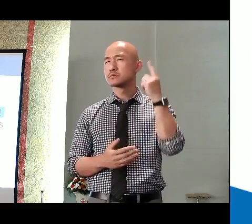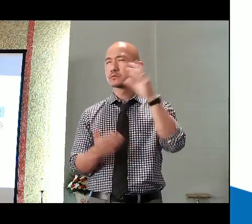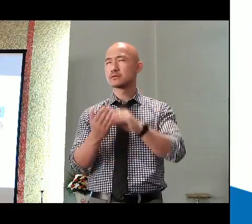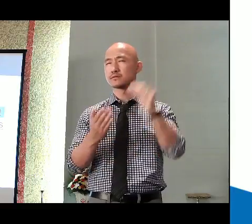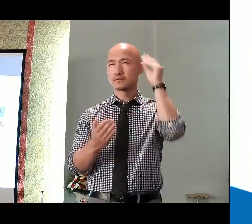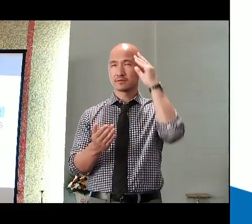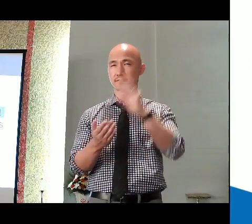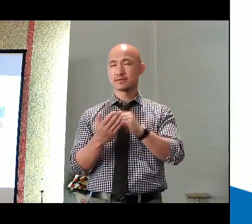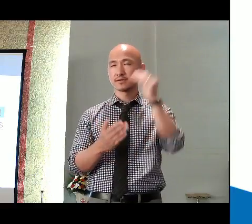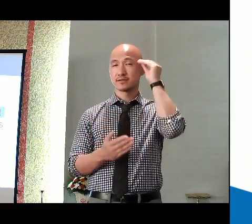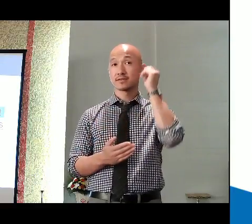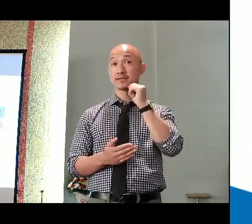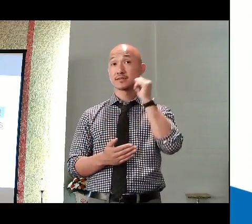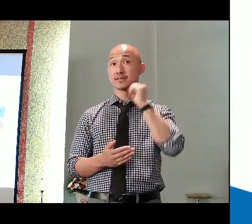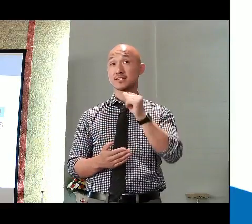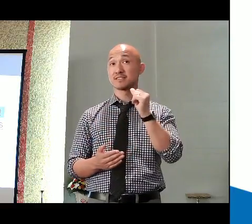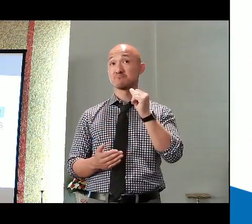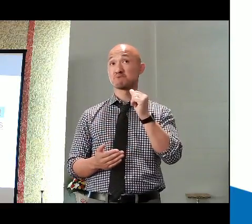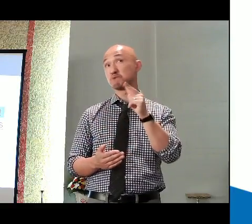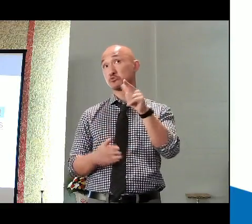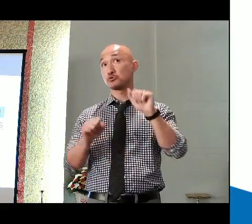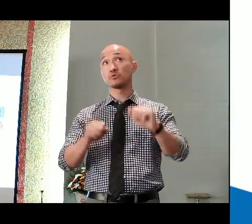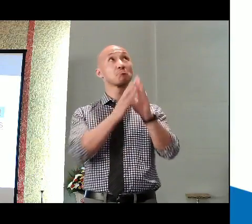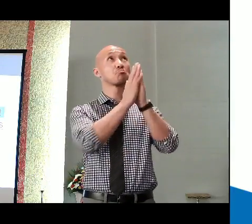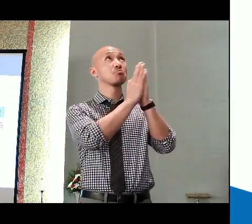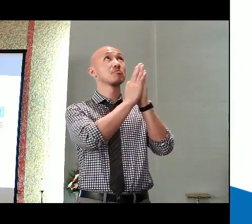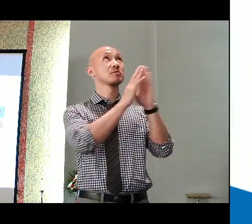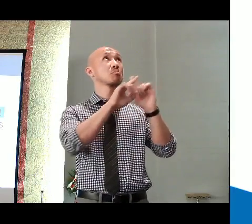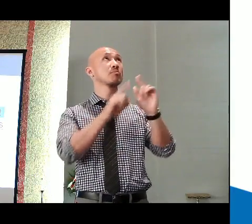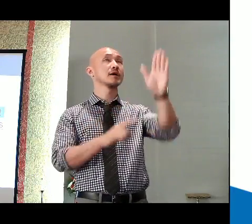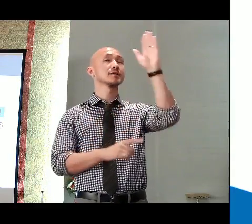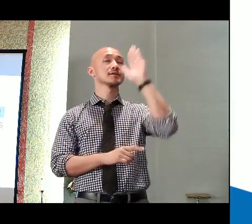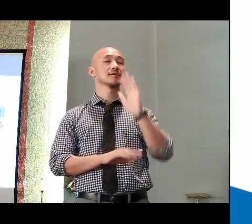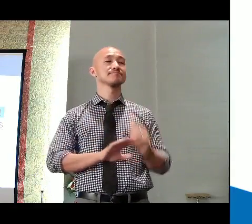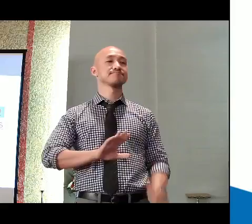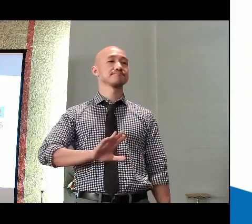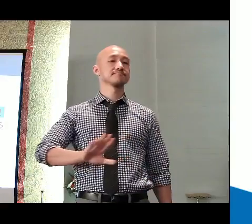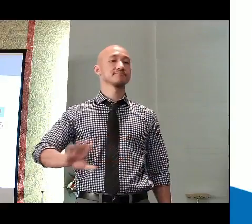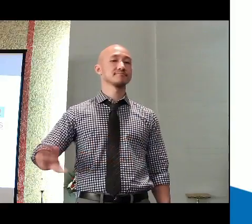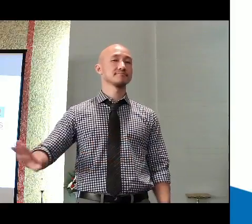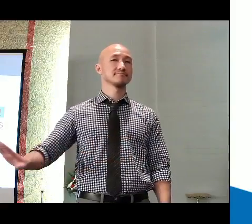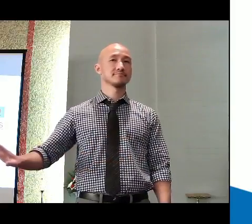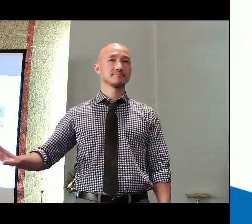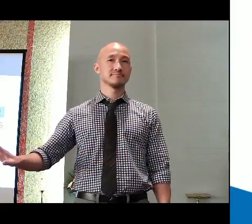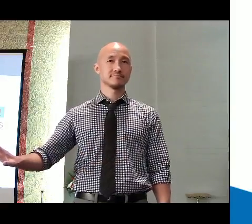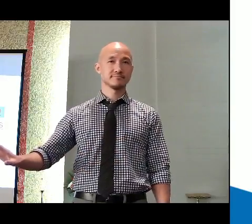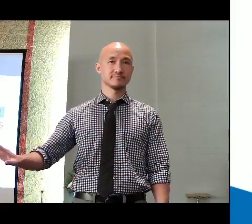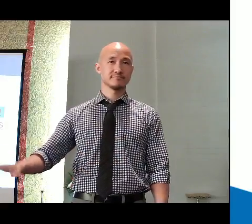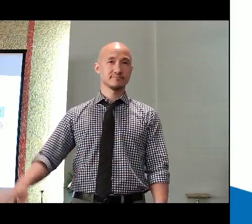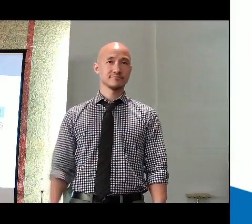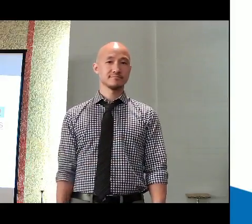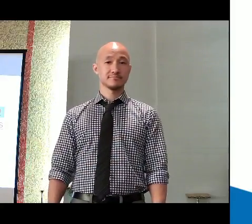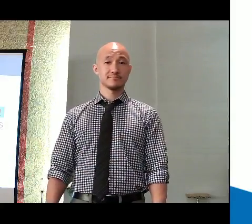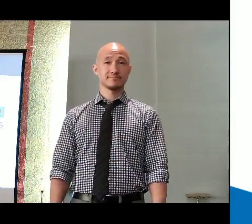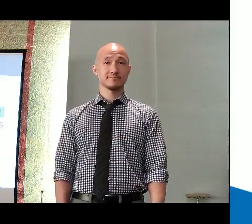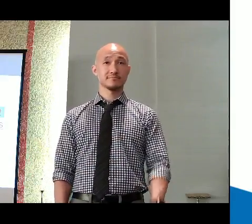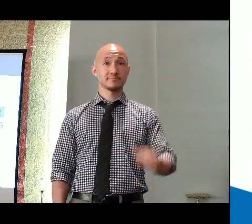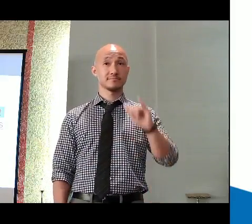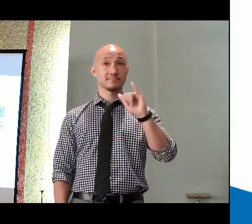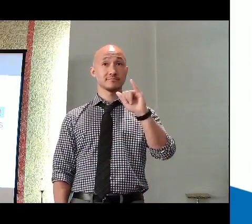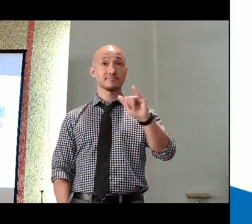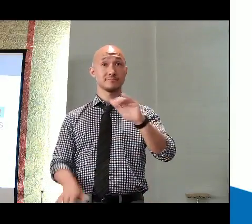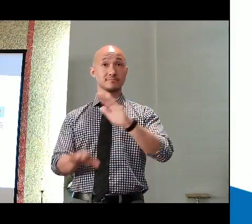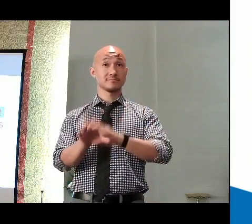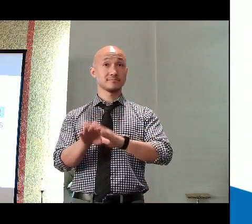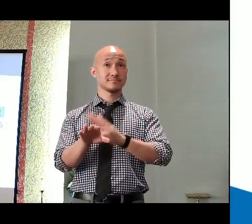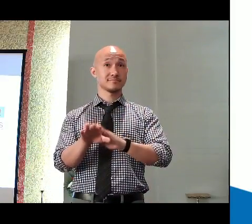you, your prayers may be hindered. That is a promise from the Holy Spirit.